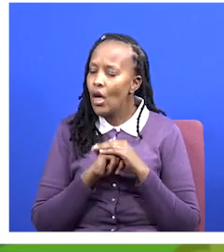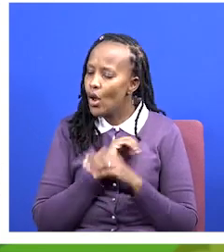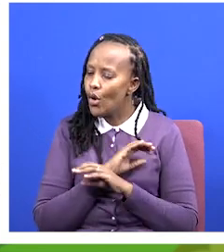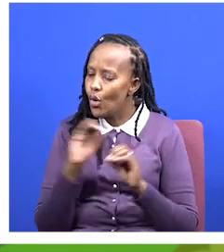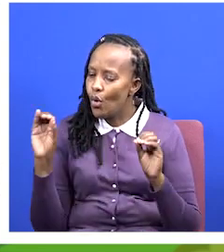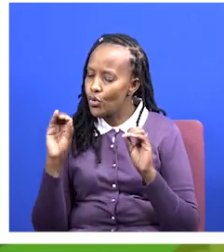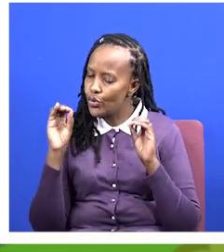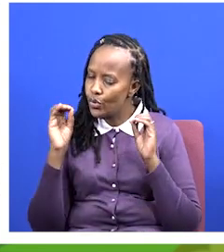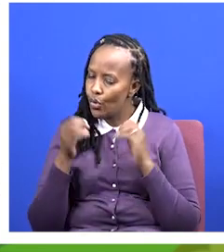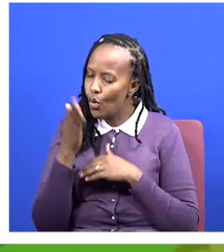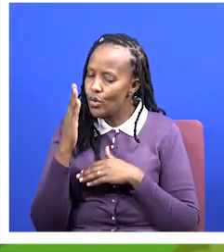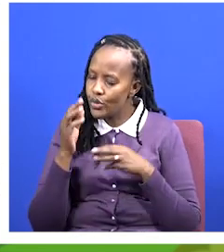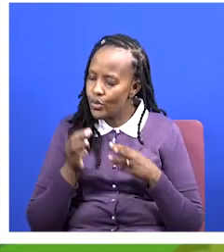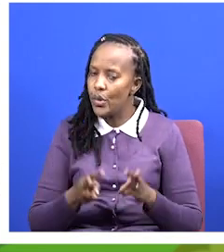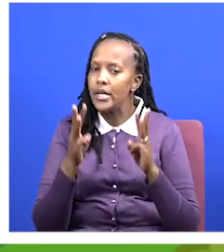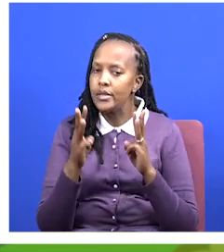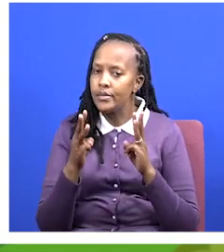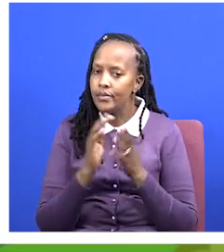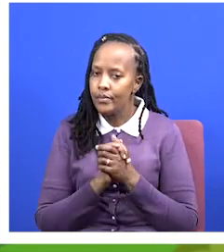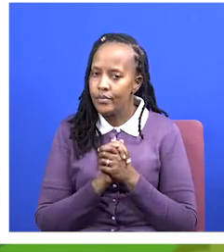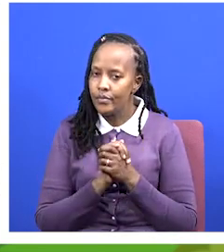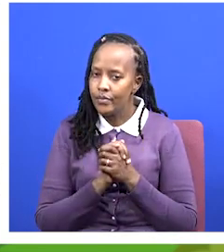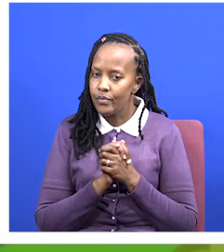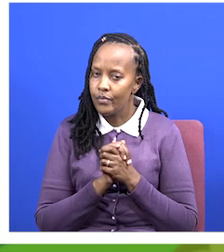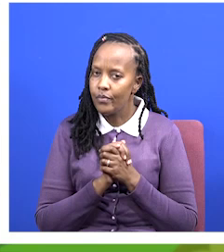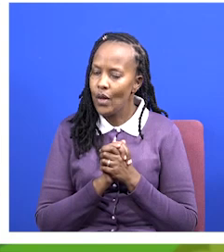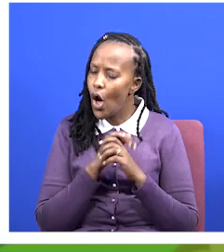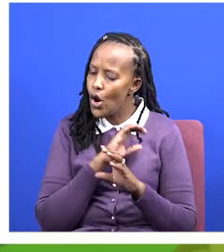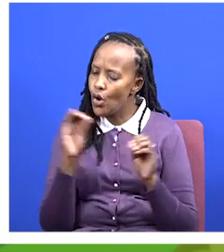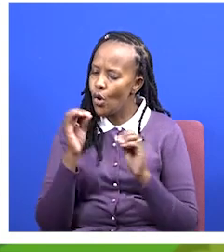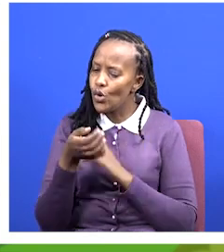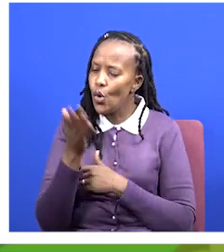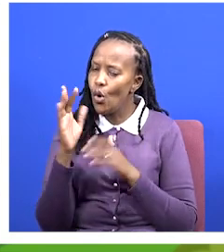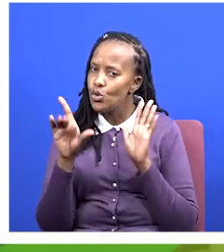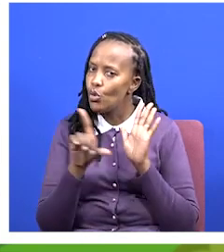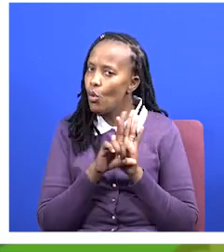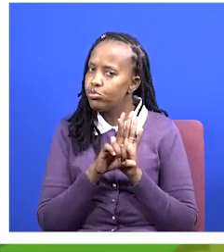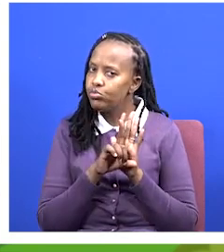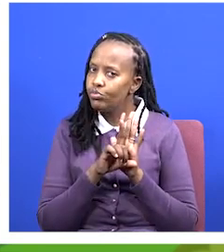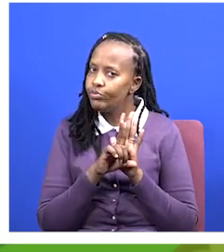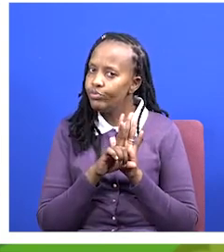are not God's way. They are not God's law.